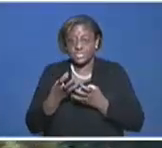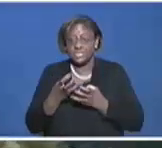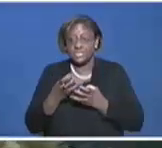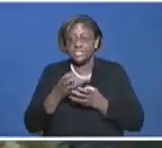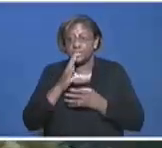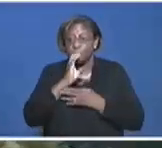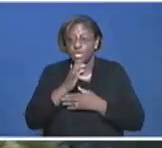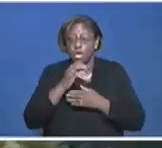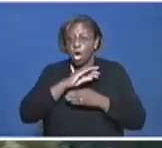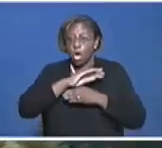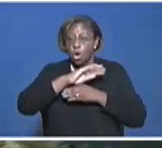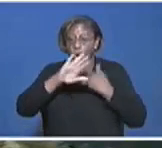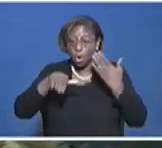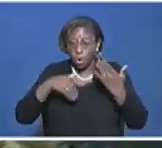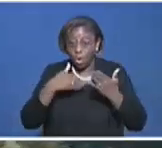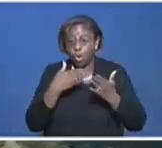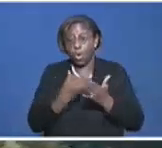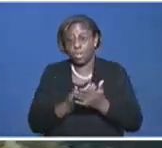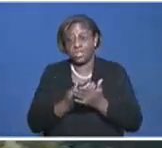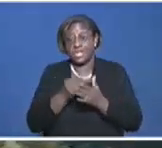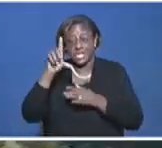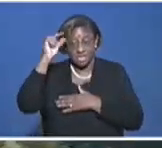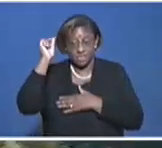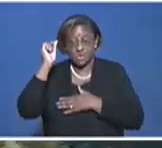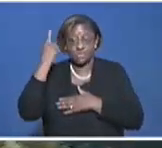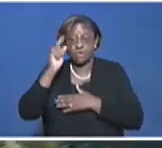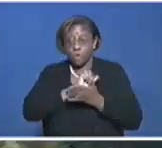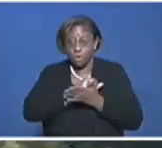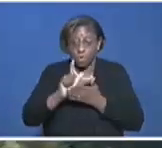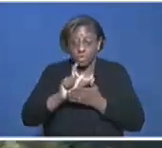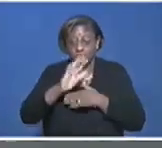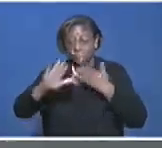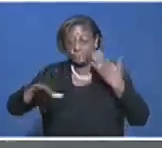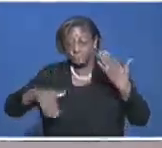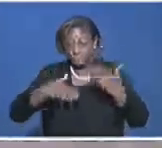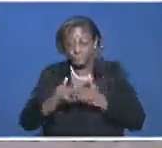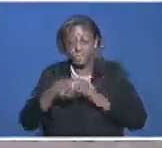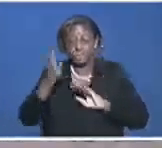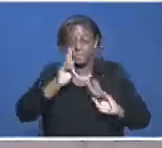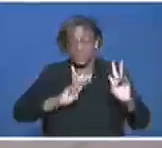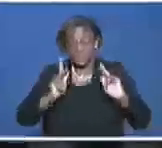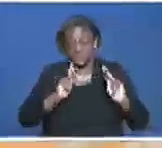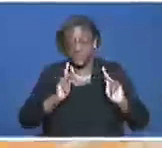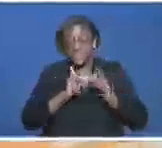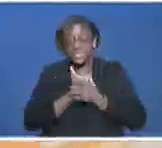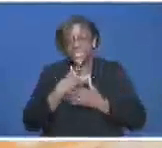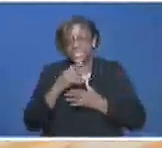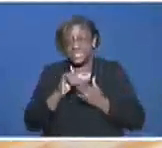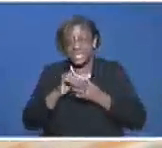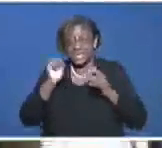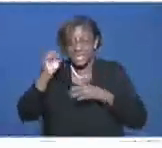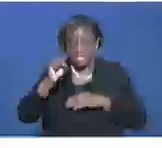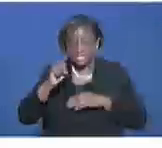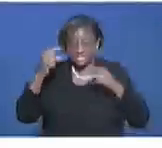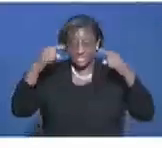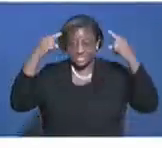government, the government that caters to all men and people of our country in all the right ways. With the party touting successes in tourism's